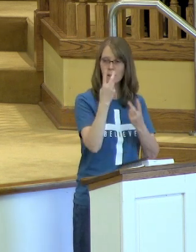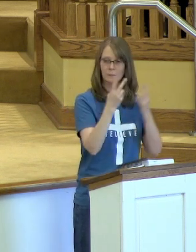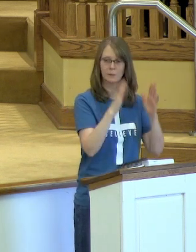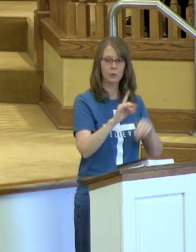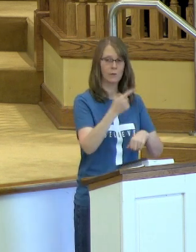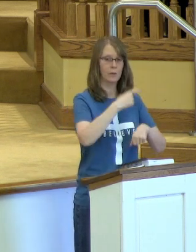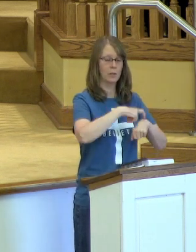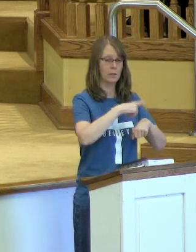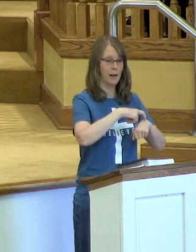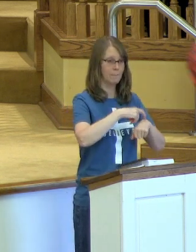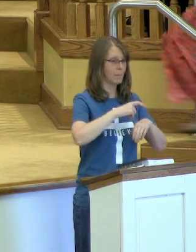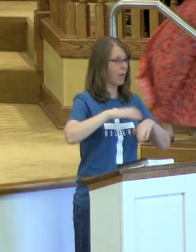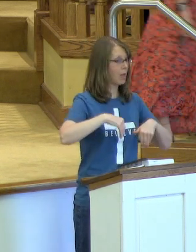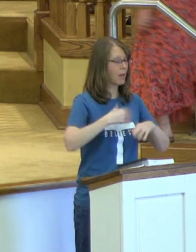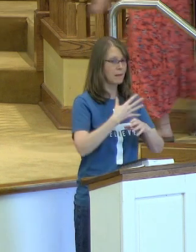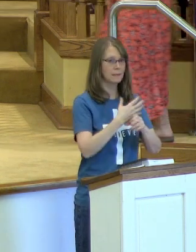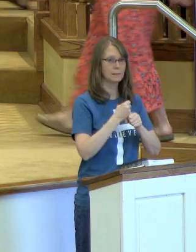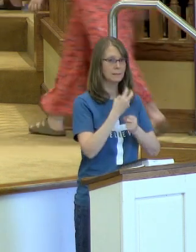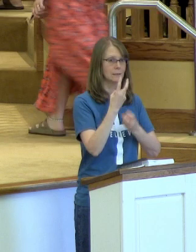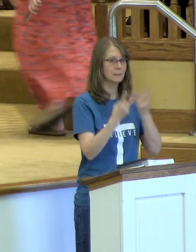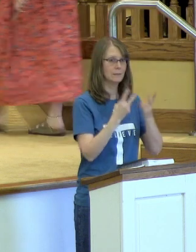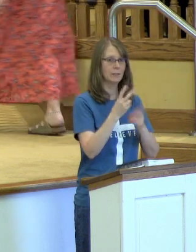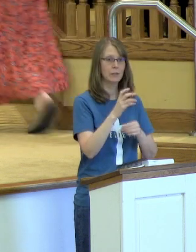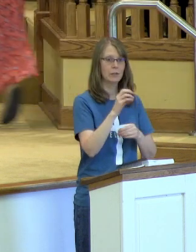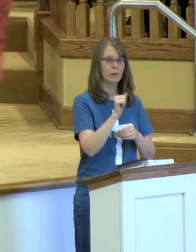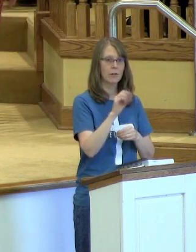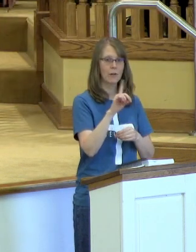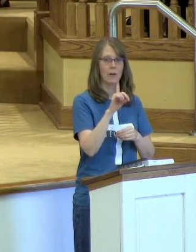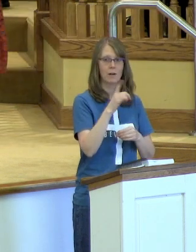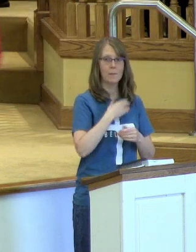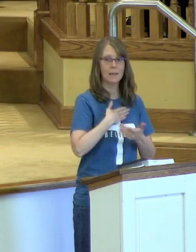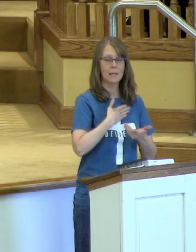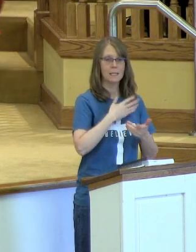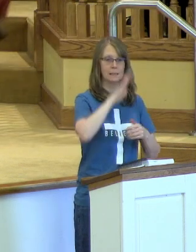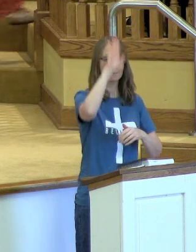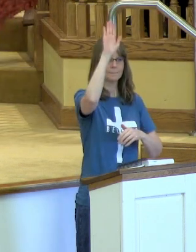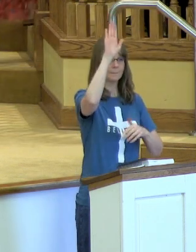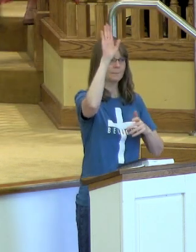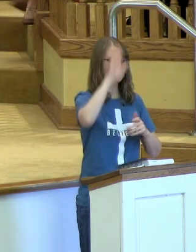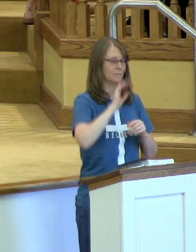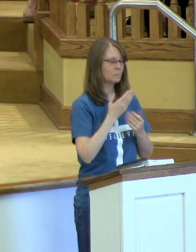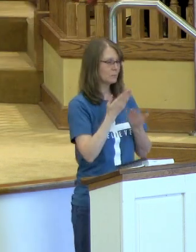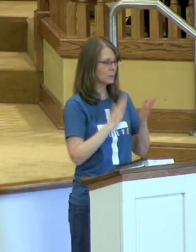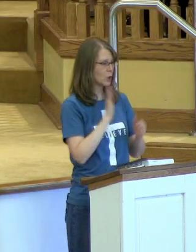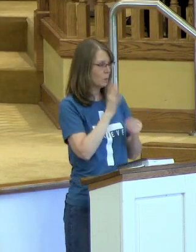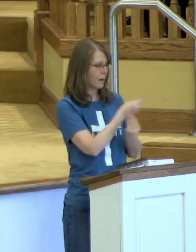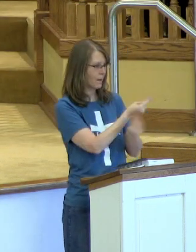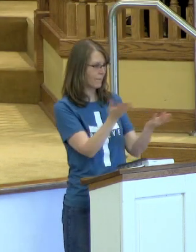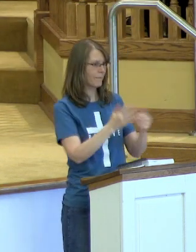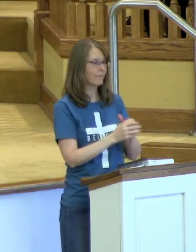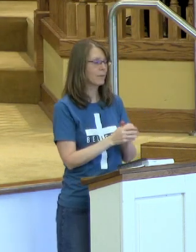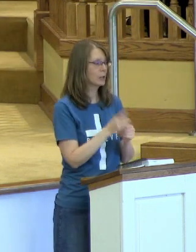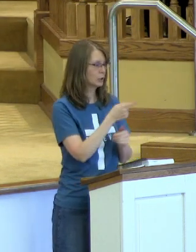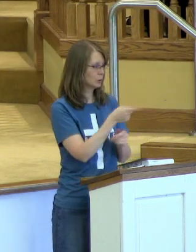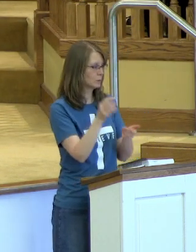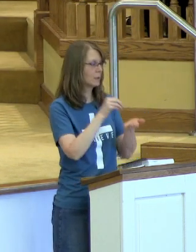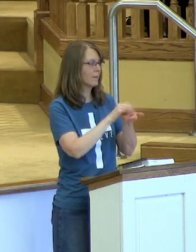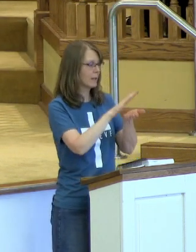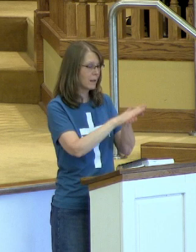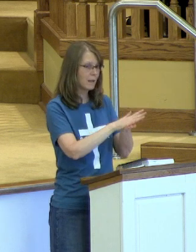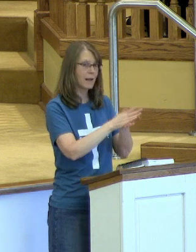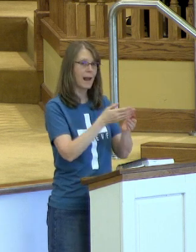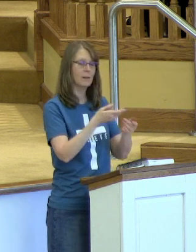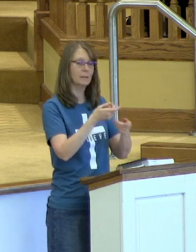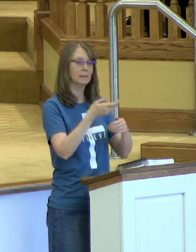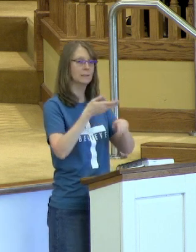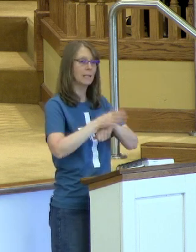time and you did not yet receive a visitor's card, just go ahead and raise your hand way up higher, and our ushers will be sure to give you one that you can fill out and turn in. You'll get a cup